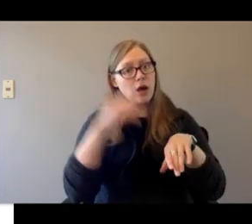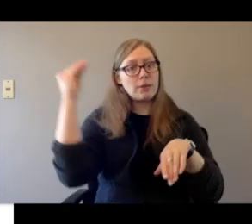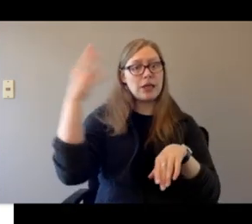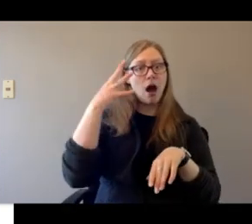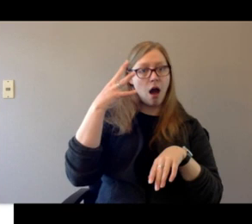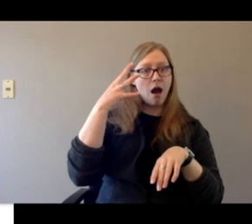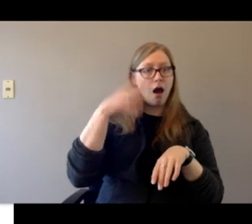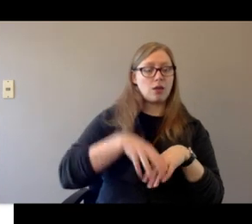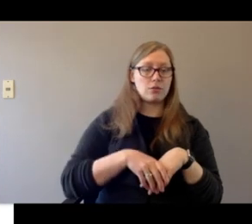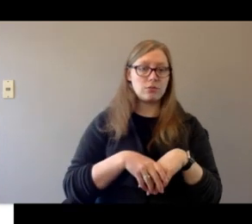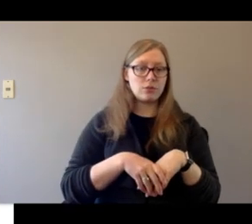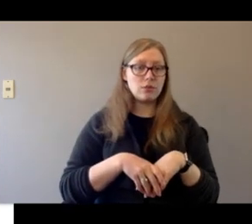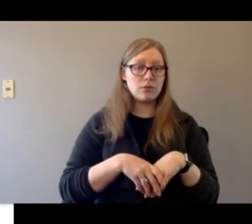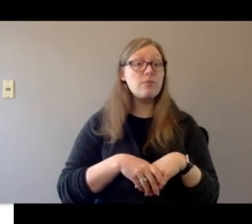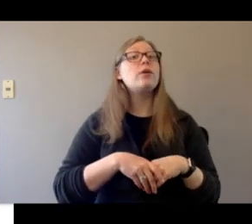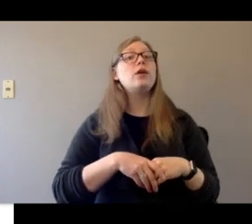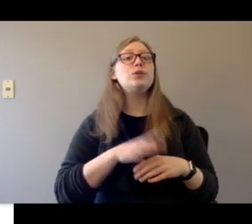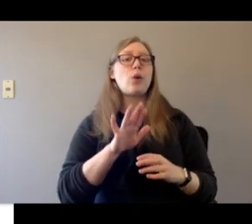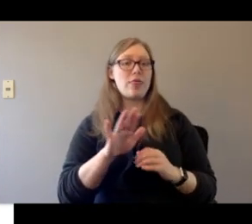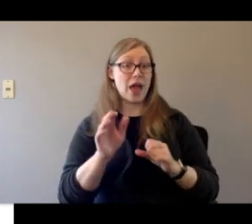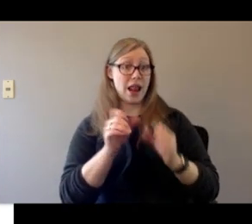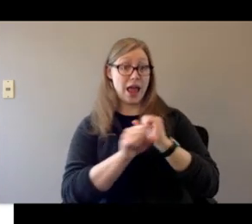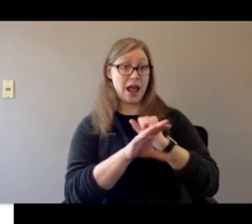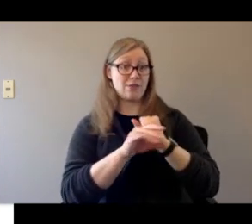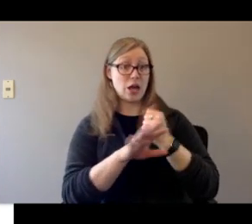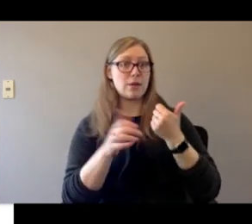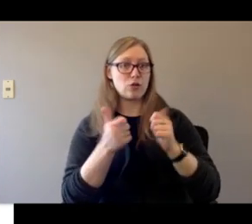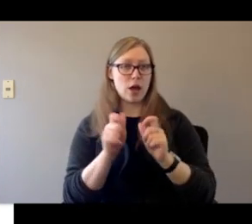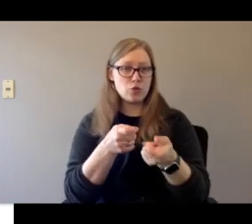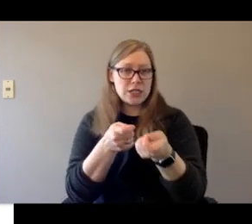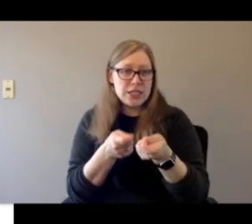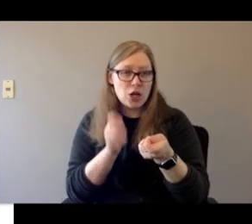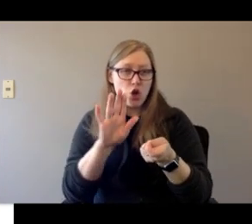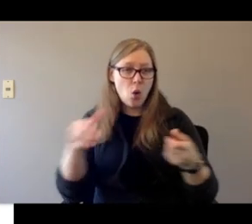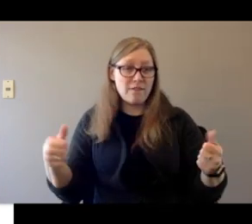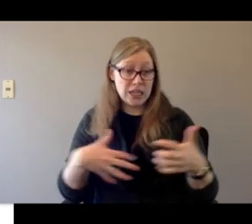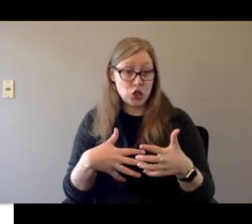So it's an advertisement to appeal to your fear.